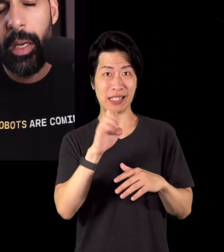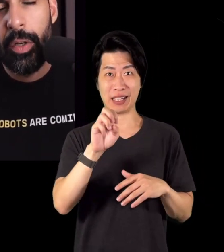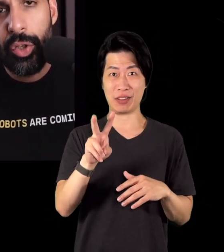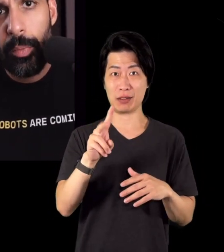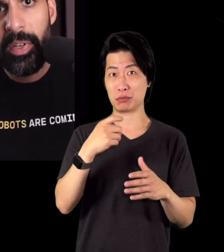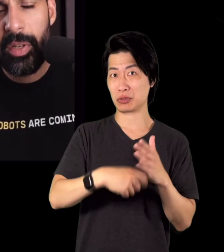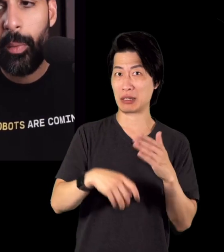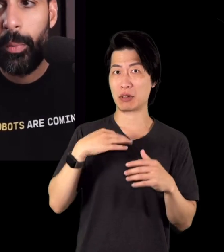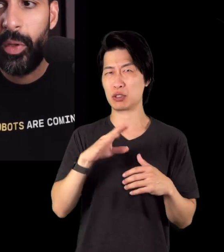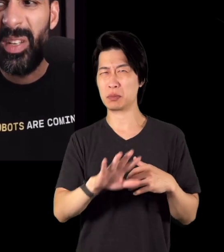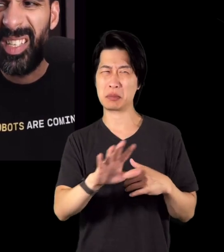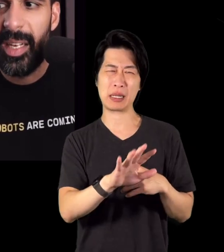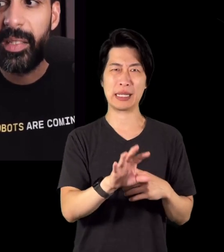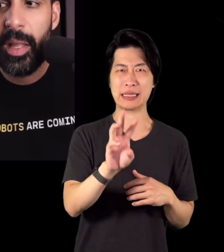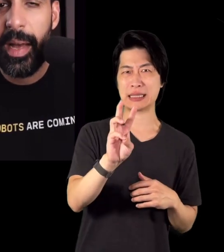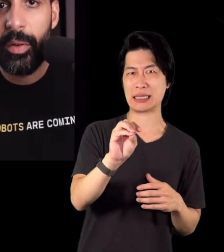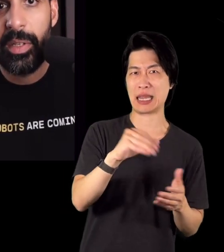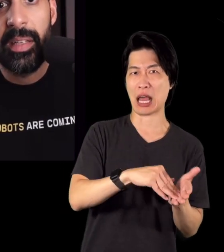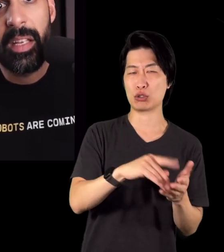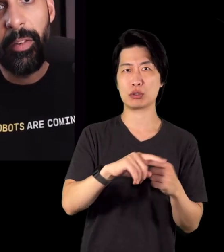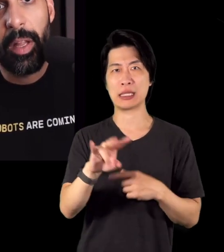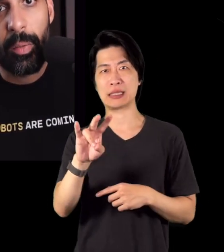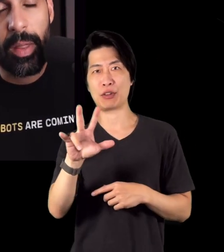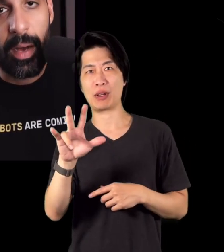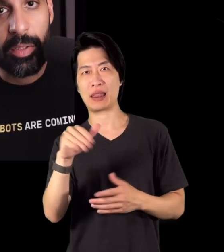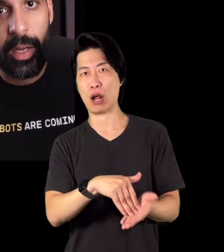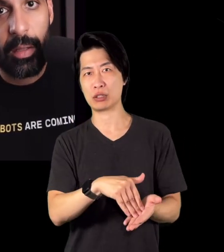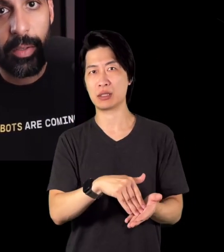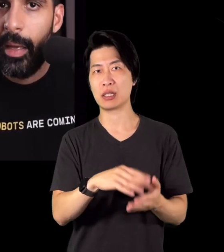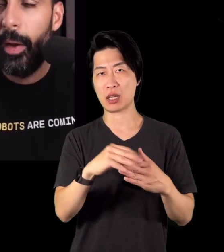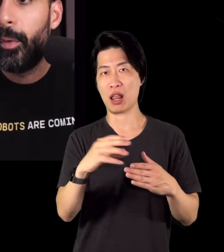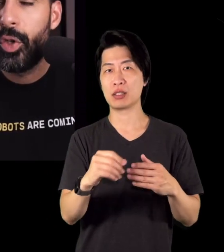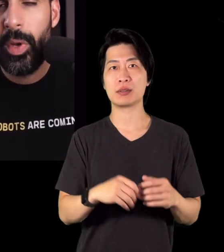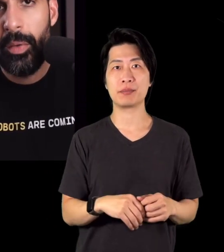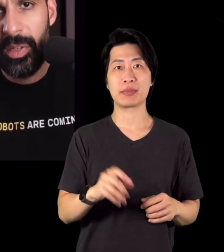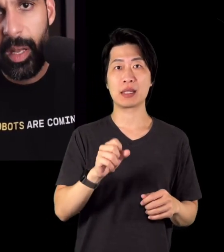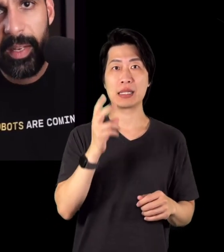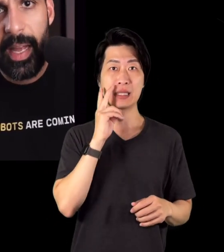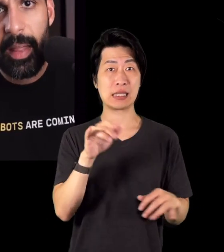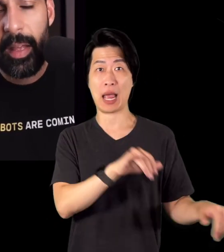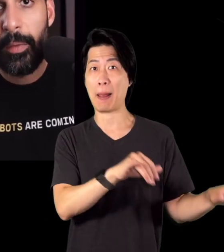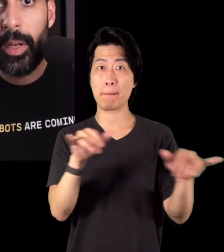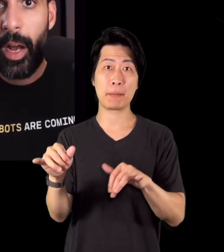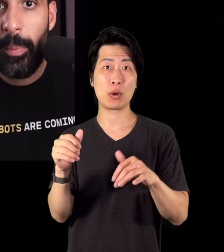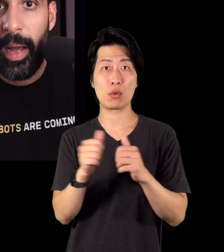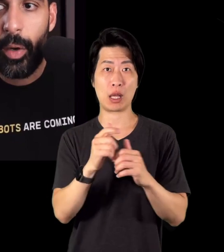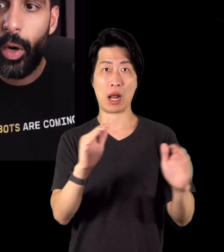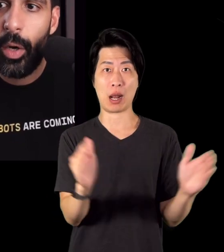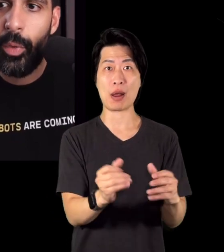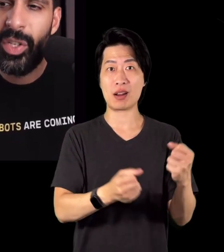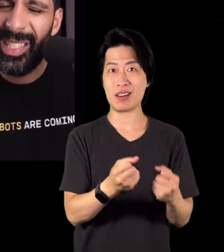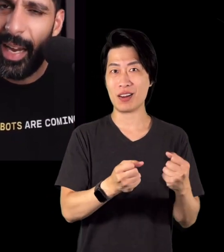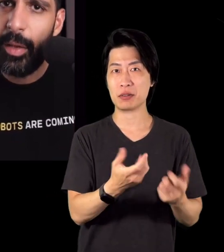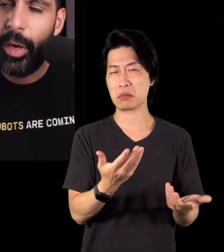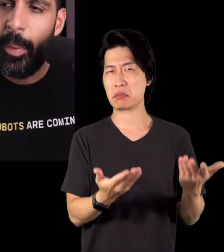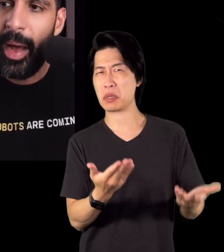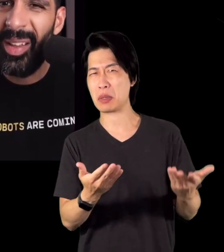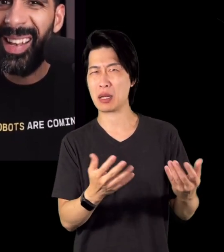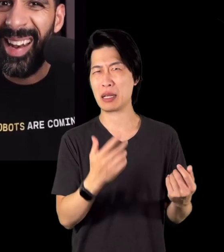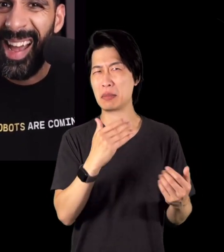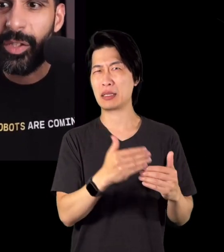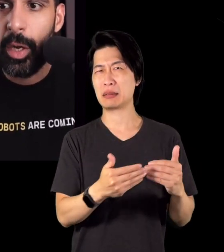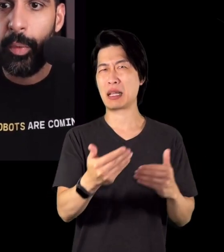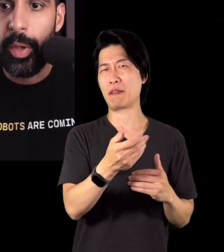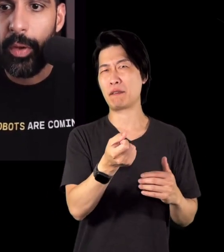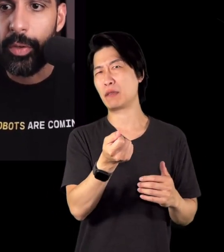credit should be somewhere between $60,000 and $73,000. And of course, we can do the same exact thing for the compact car, which is likely to come out